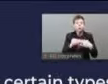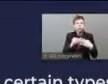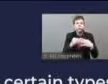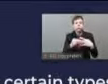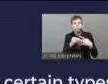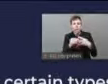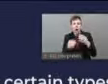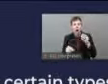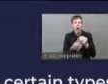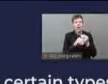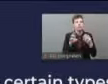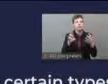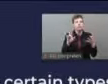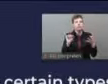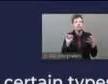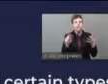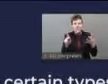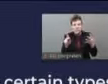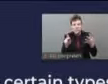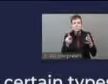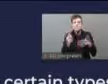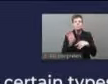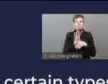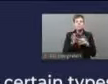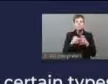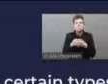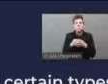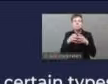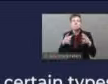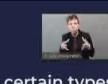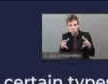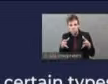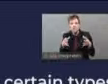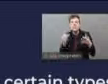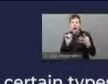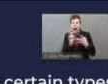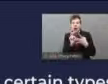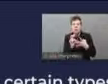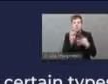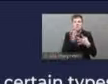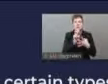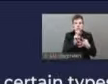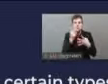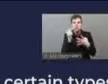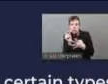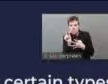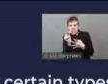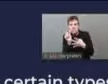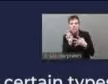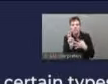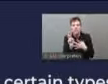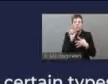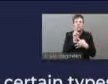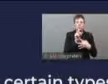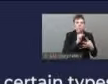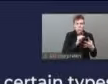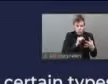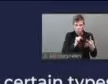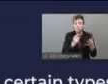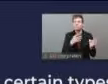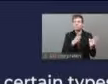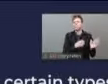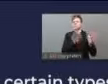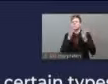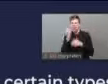so well. Now, event venues, right? So these are large venues, could be a